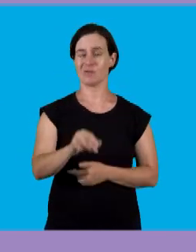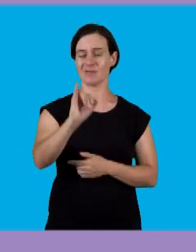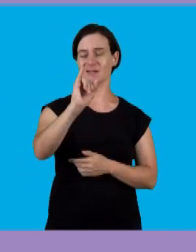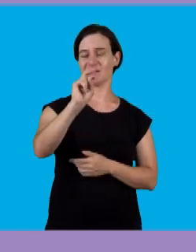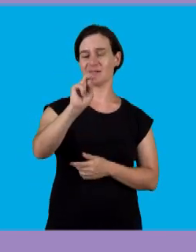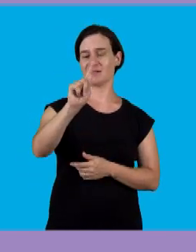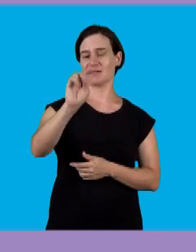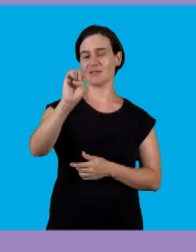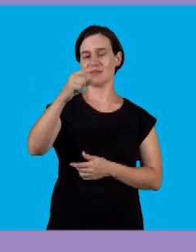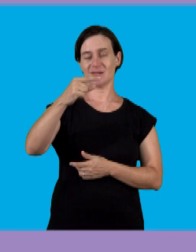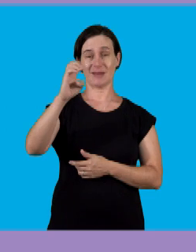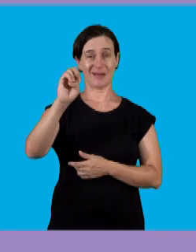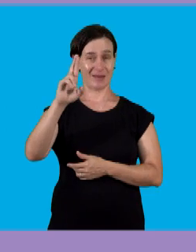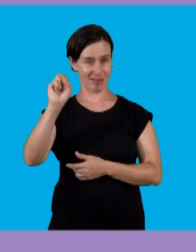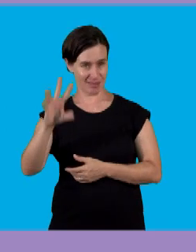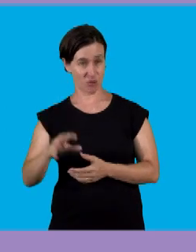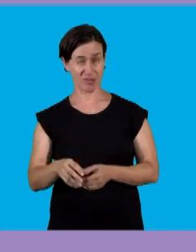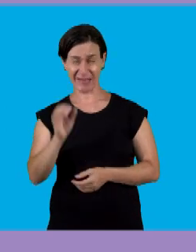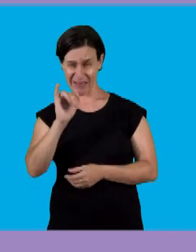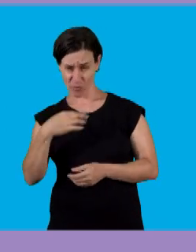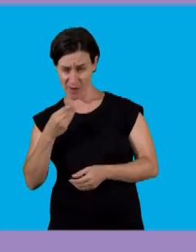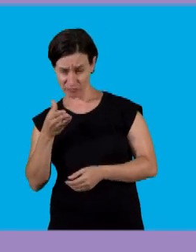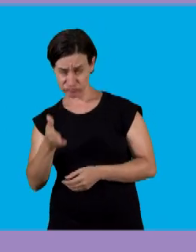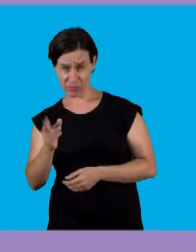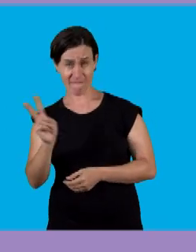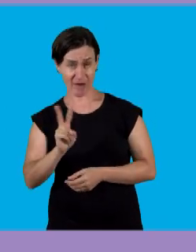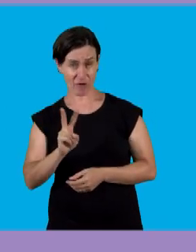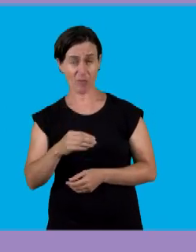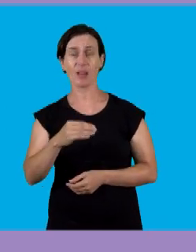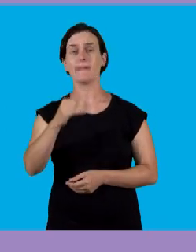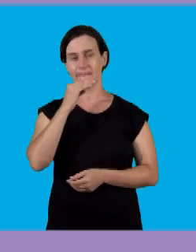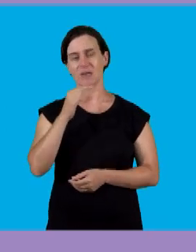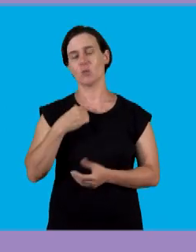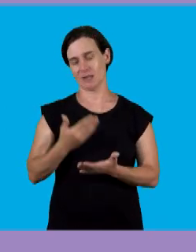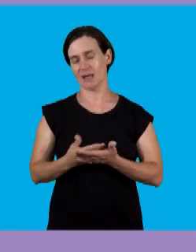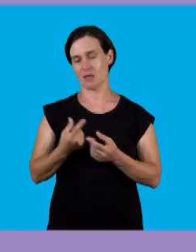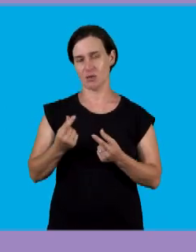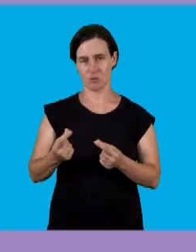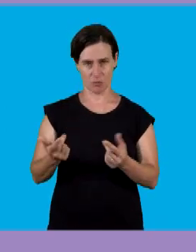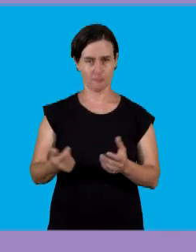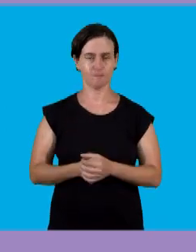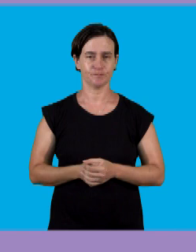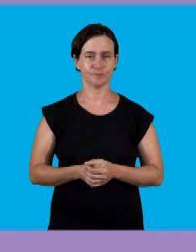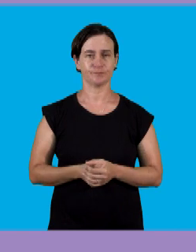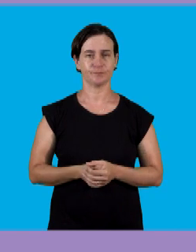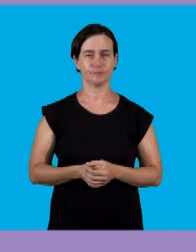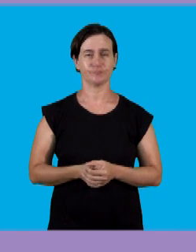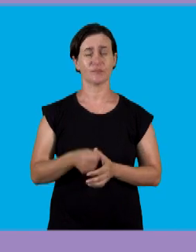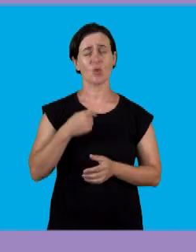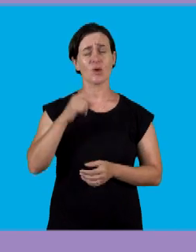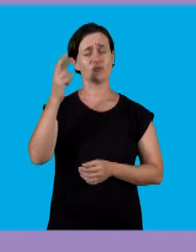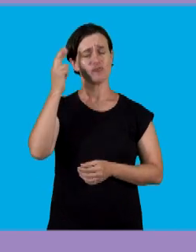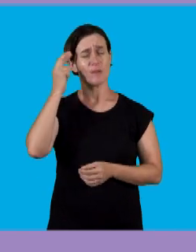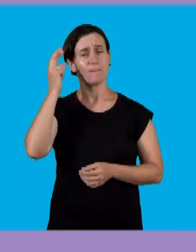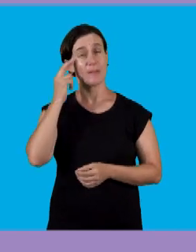there are any variables that need to be multiplied, then we are going to multiply those variables. Of course, keeping